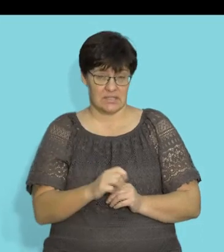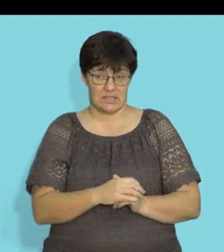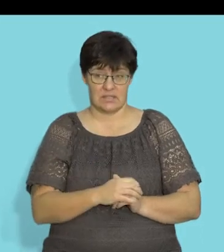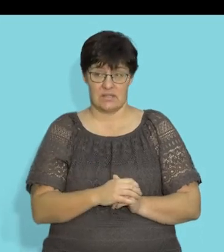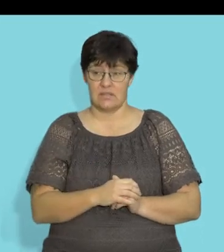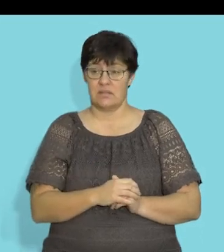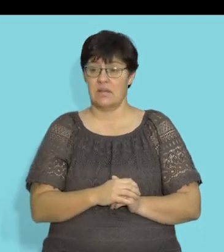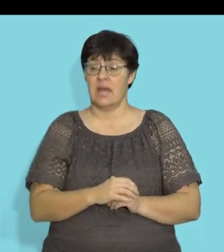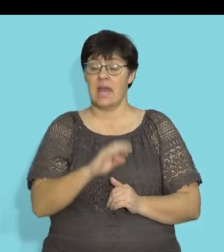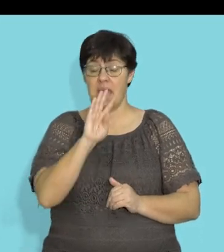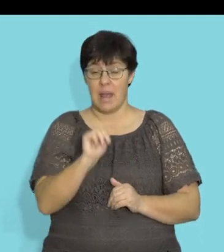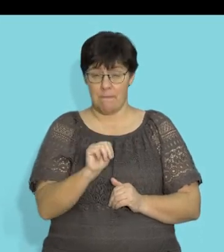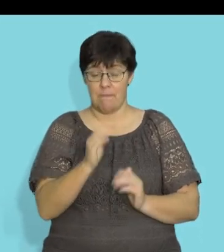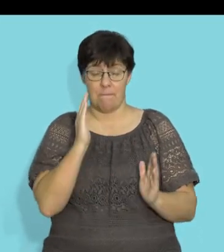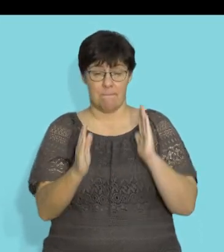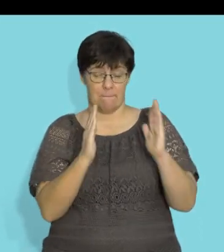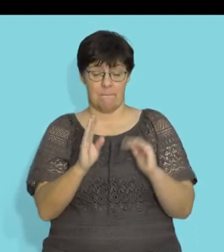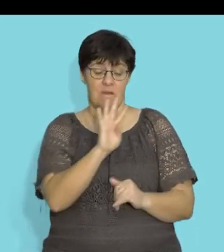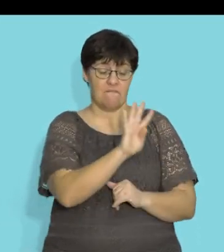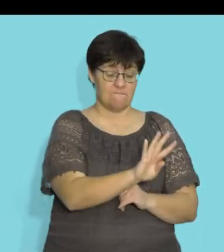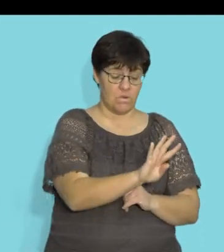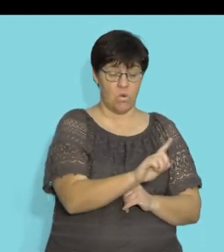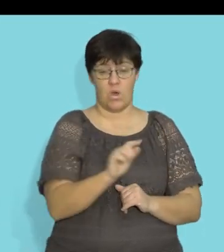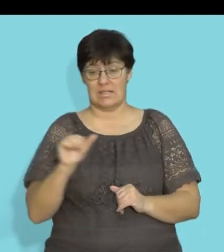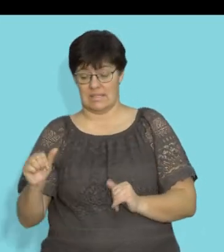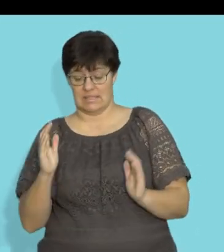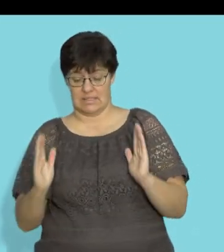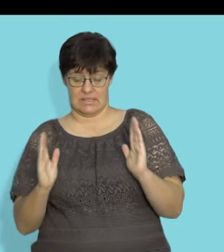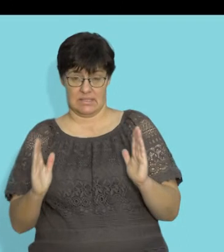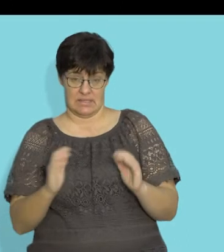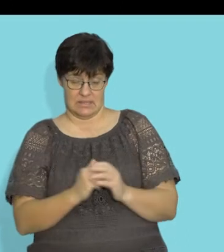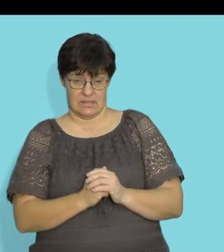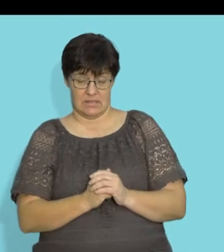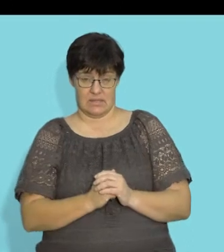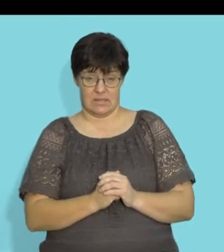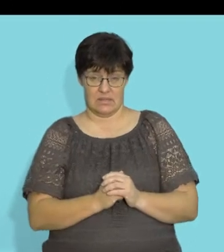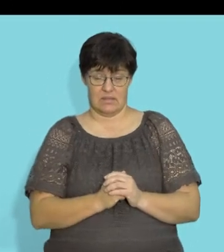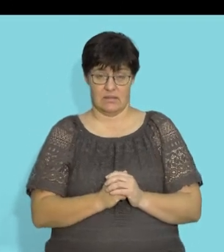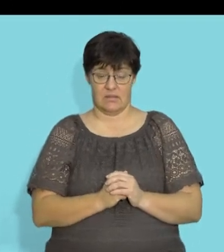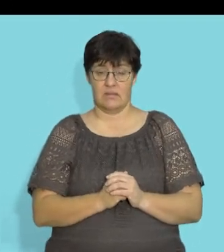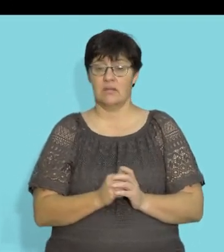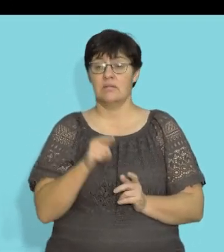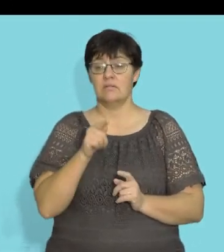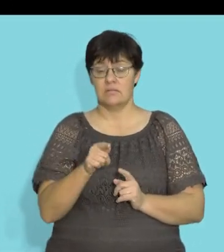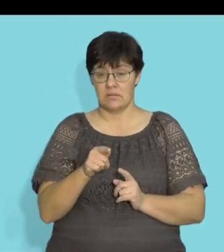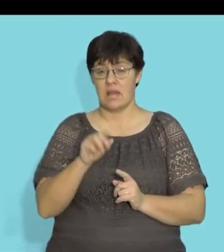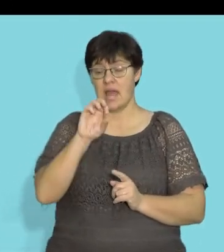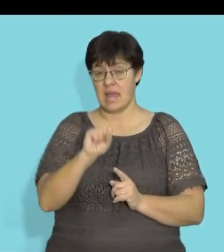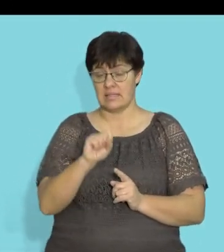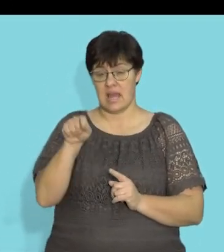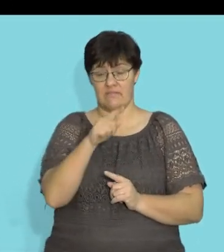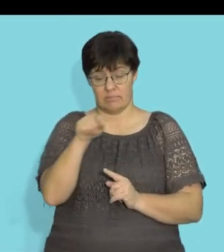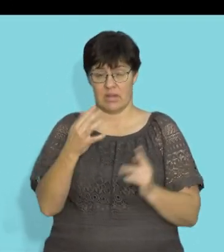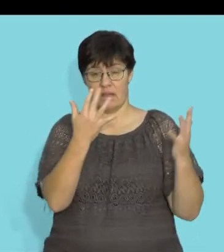convergent, m has to be between 4 and 6. That will mean that this sum to infinity can